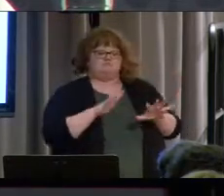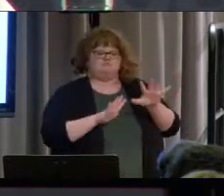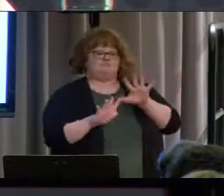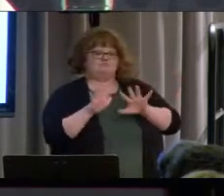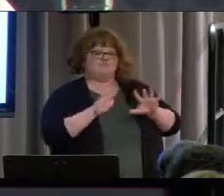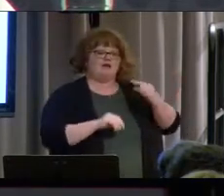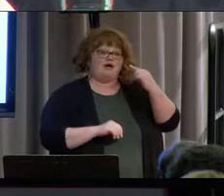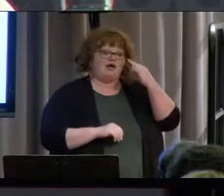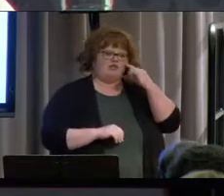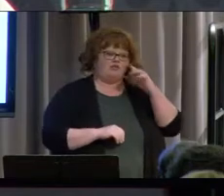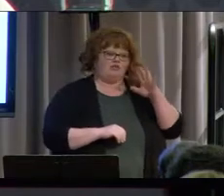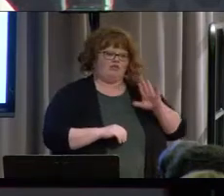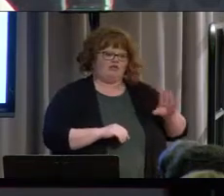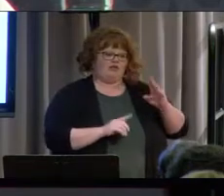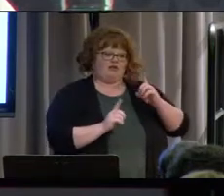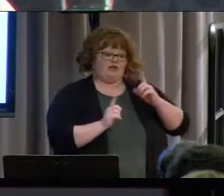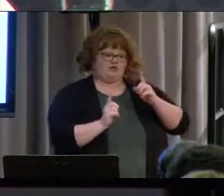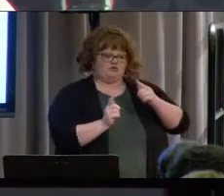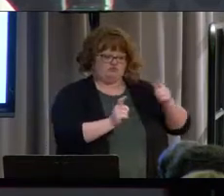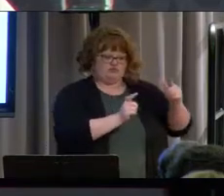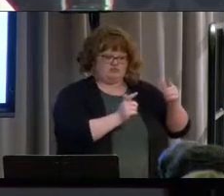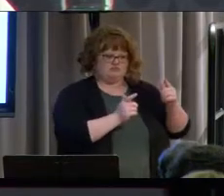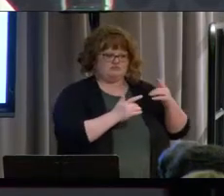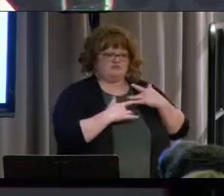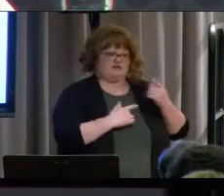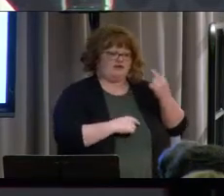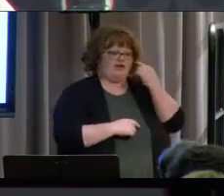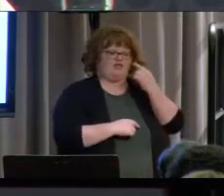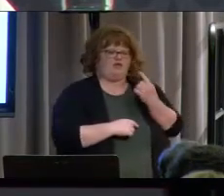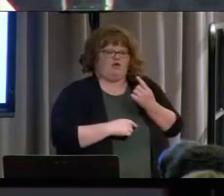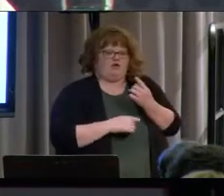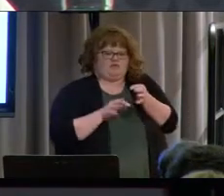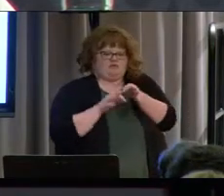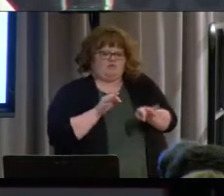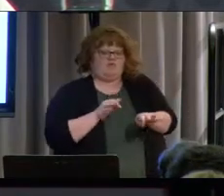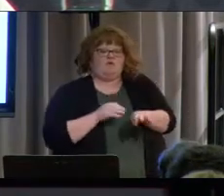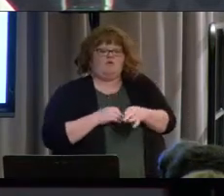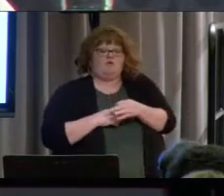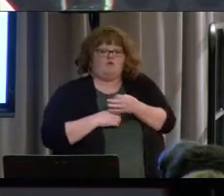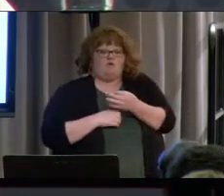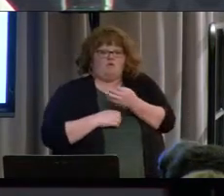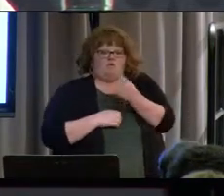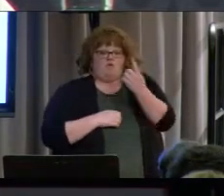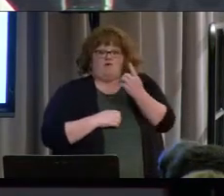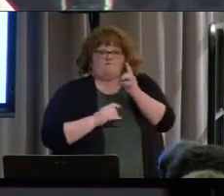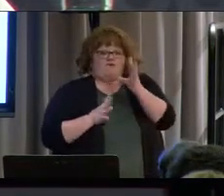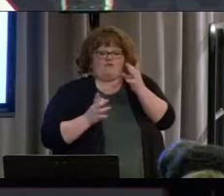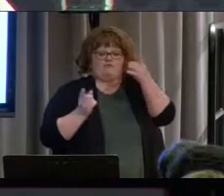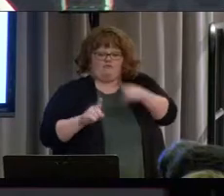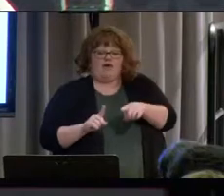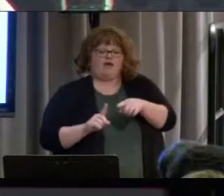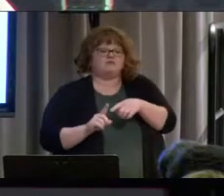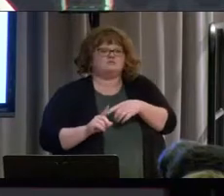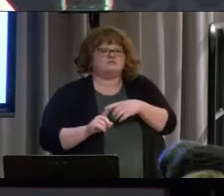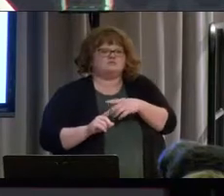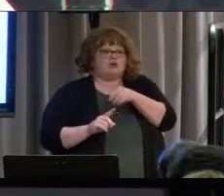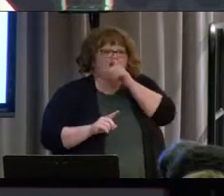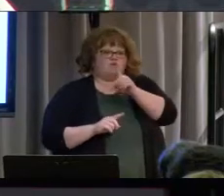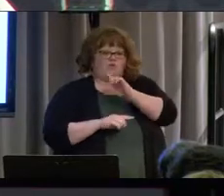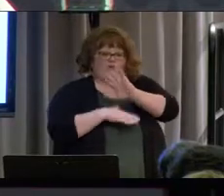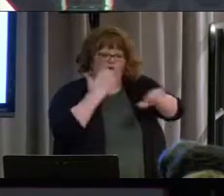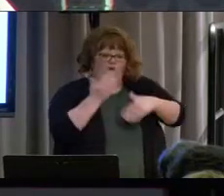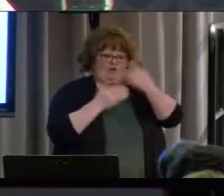the Kent State shootings were sort of unidimensional, you know, certainly that was a horrible thing, and certainly everybody felt that was a horrible thing,